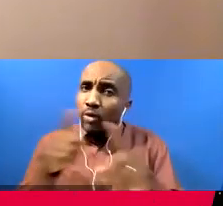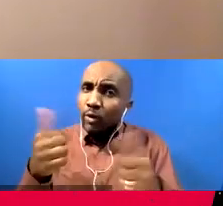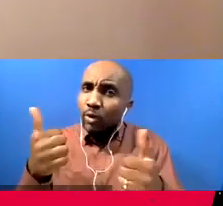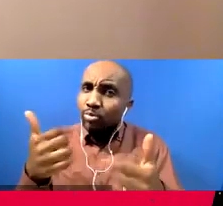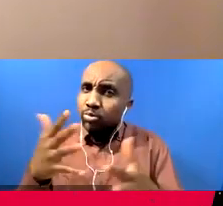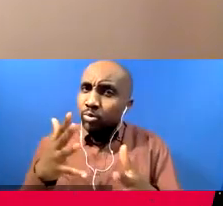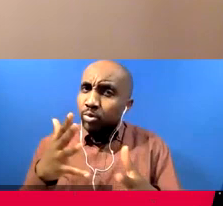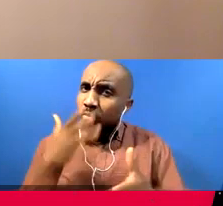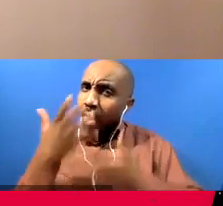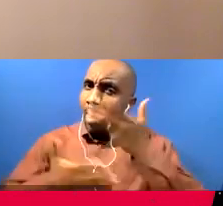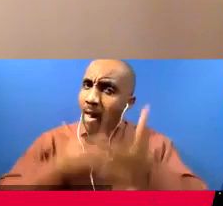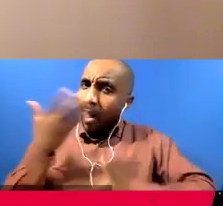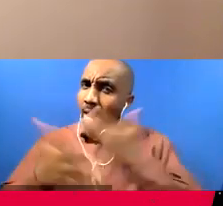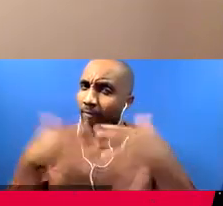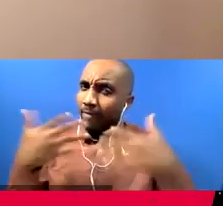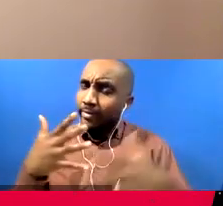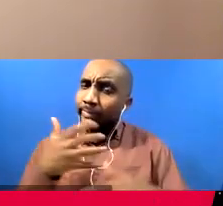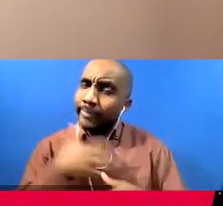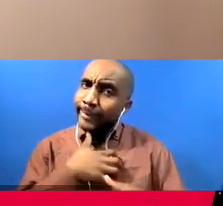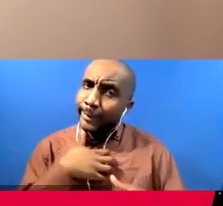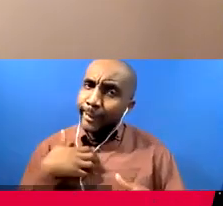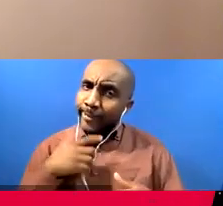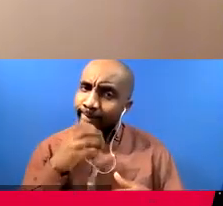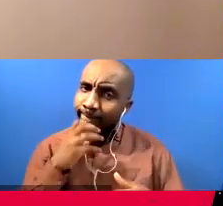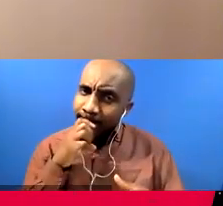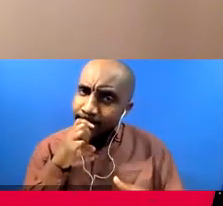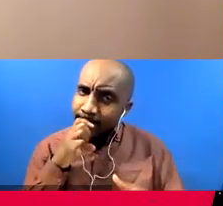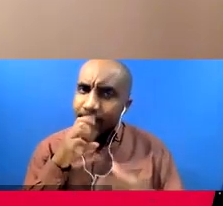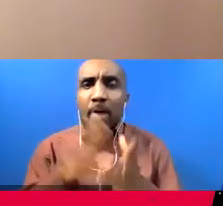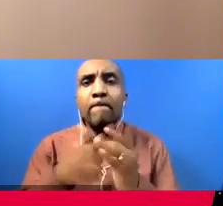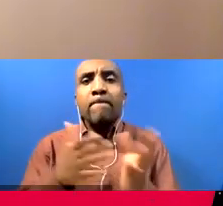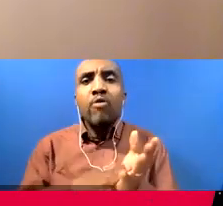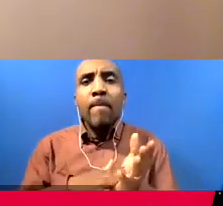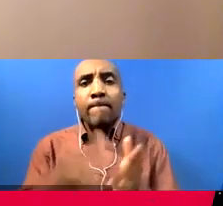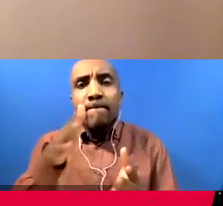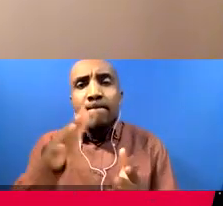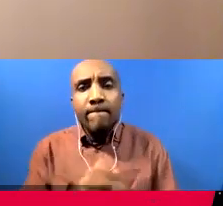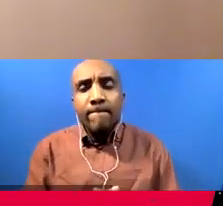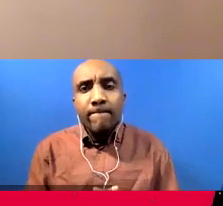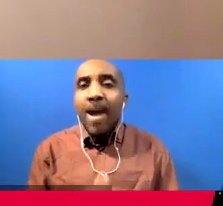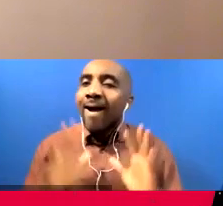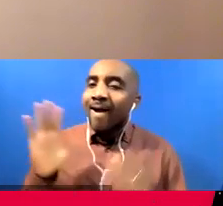what you say and how you say it. I'm very jealous. Miriam, the floor is yours.